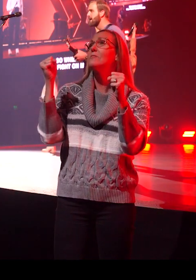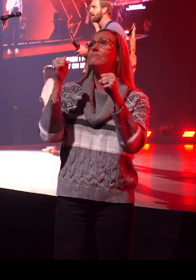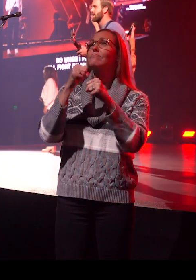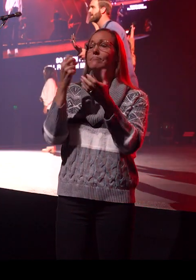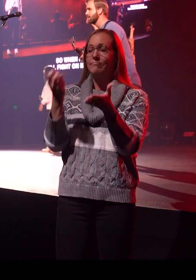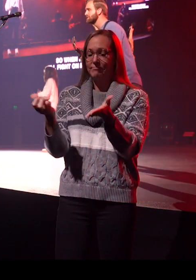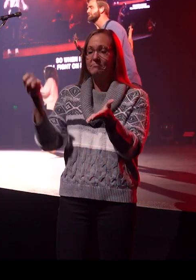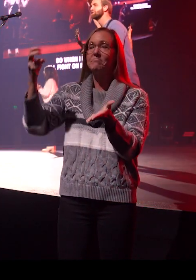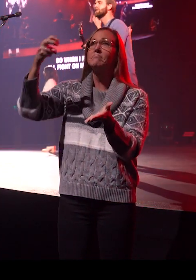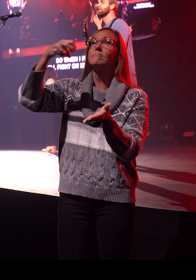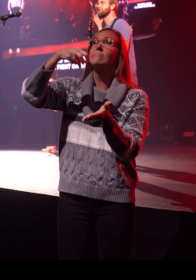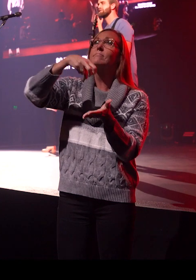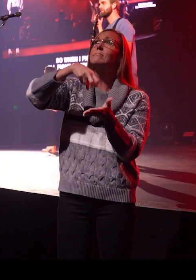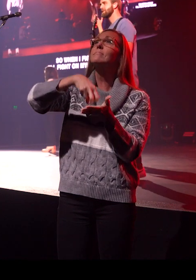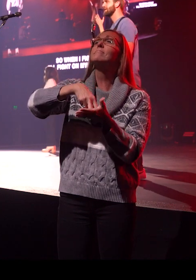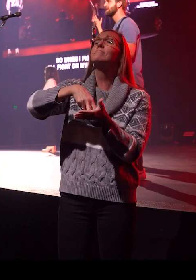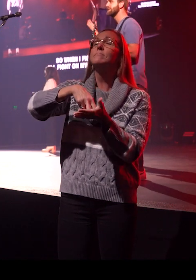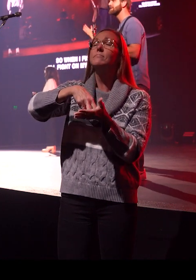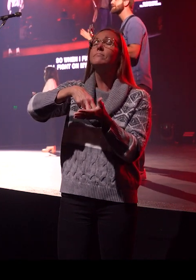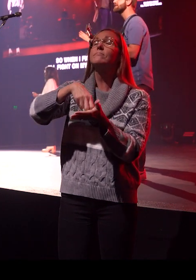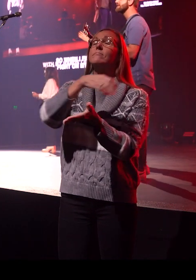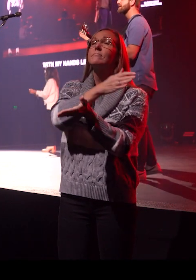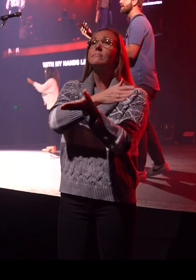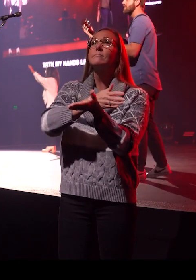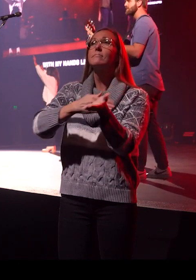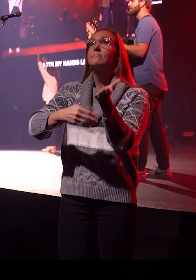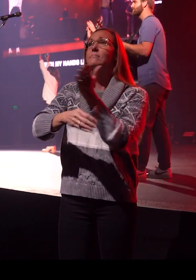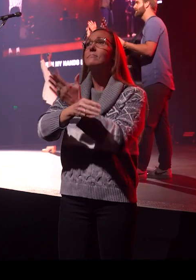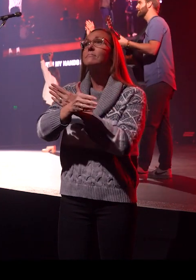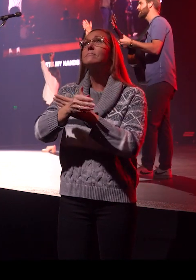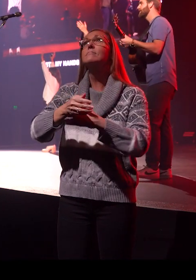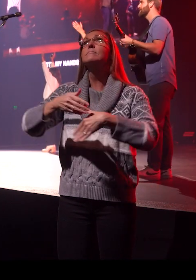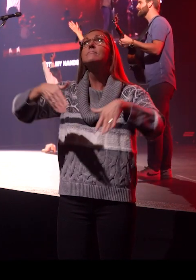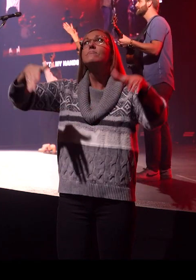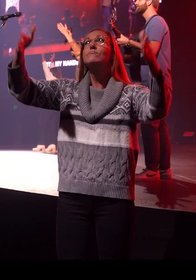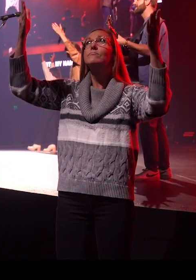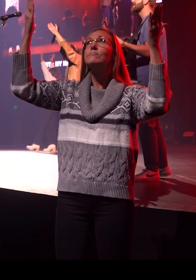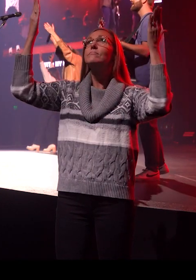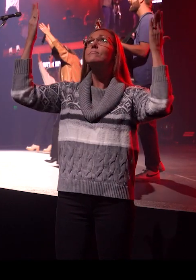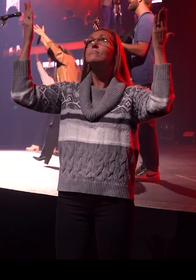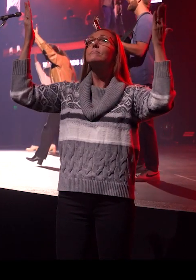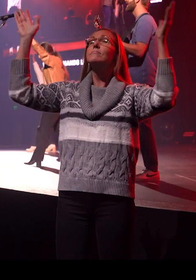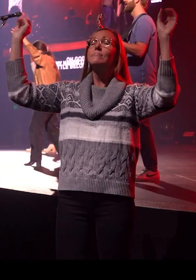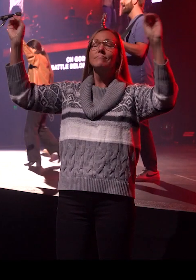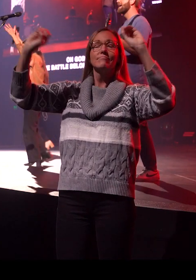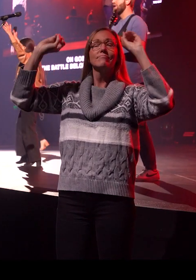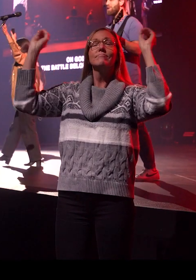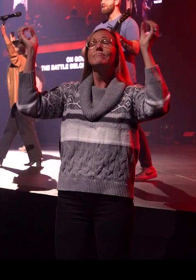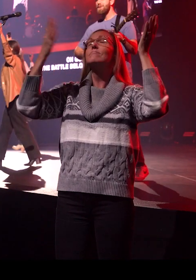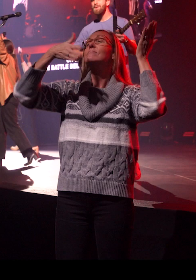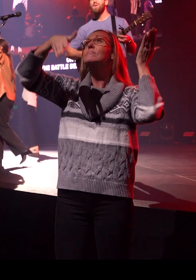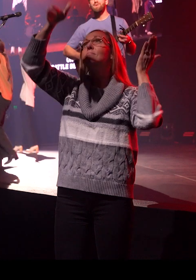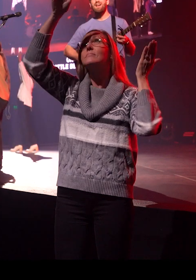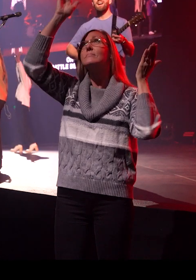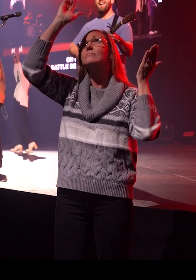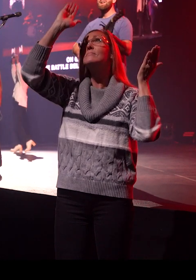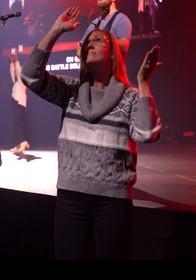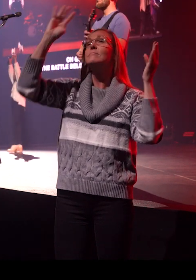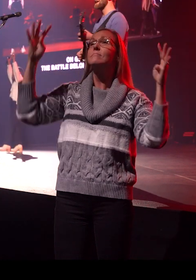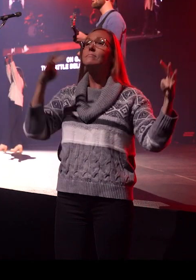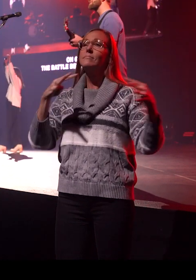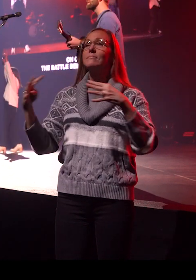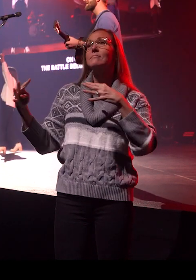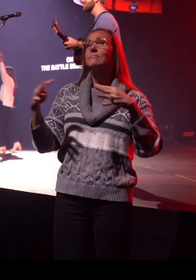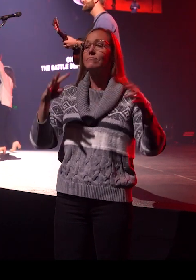With my hands lifted. it high. Oh God,